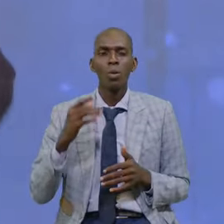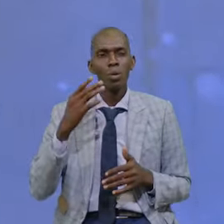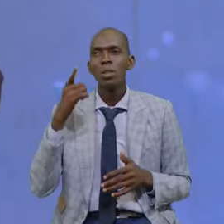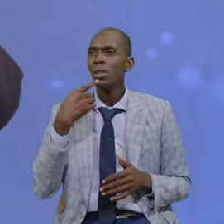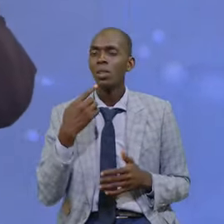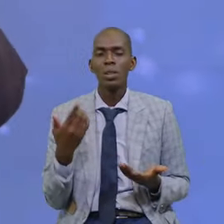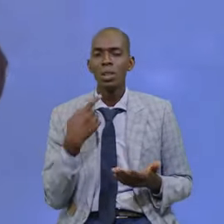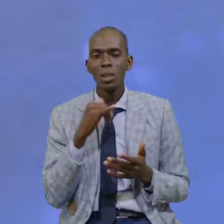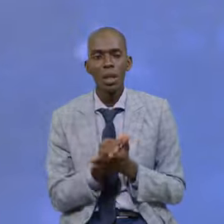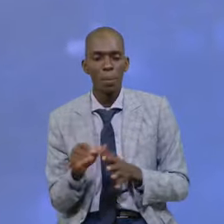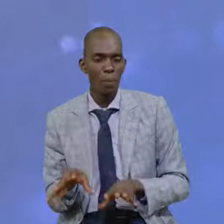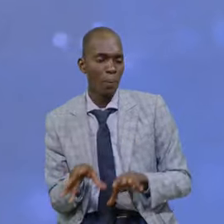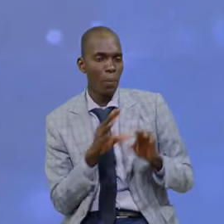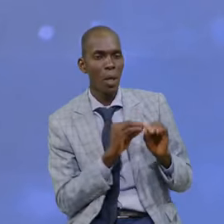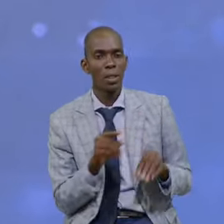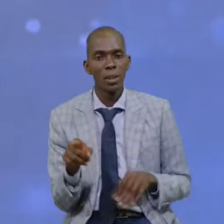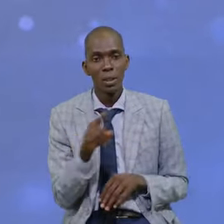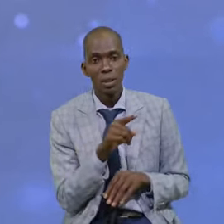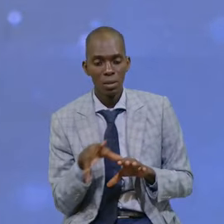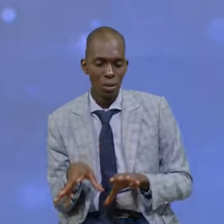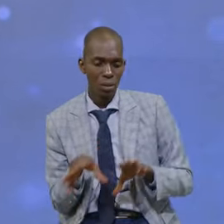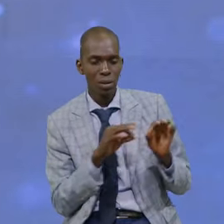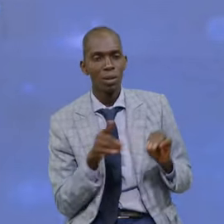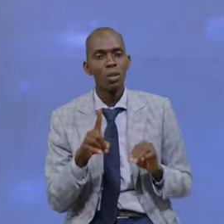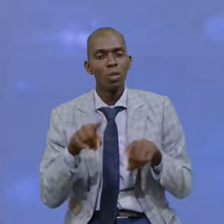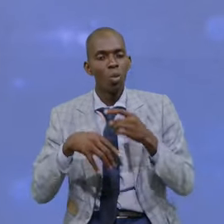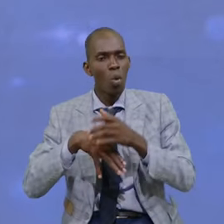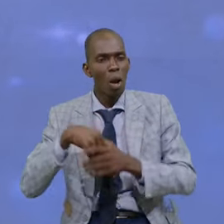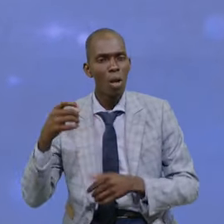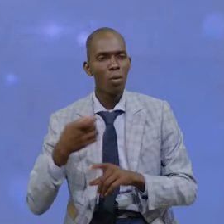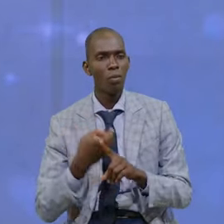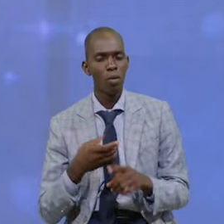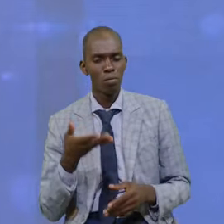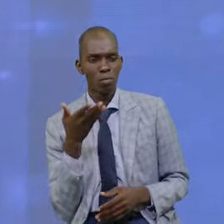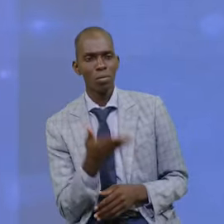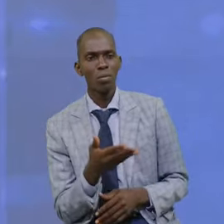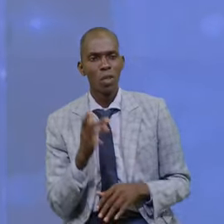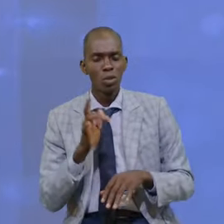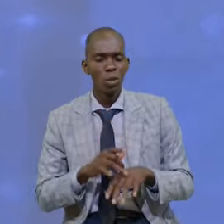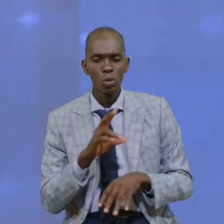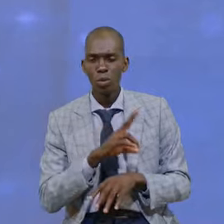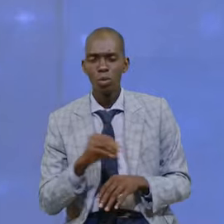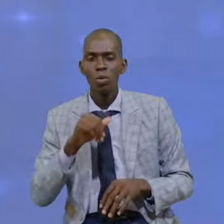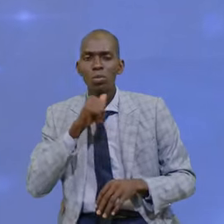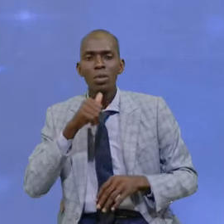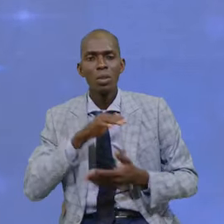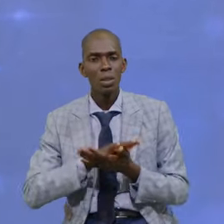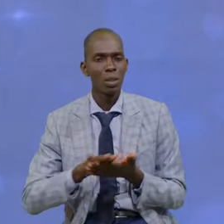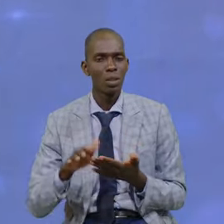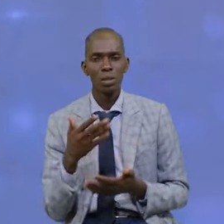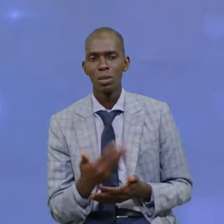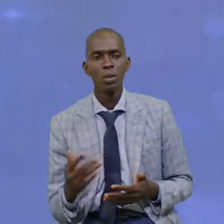Depart ye, go ye out from thence, touch no unclean thing. Go ye out of